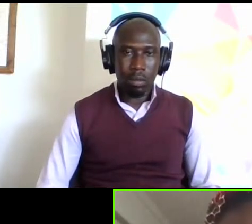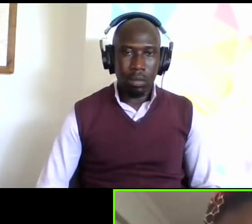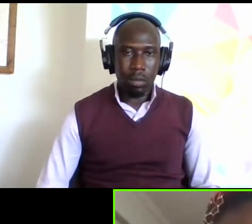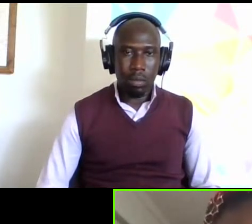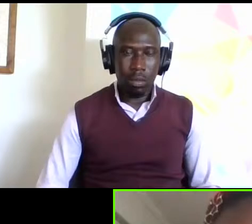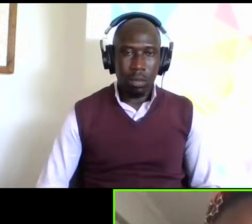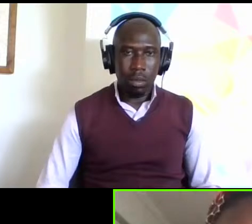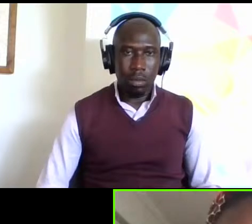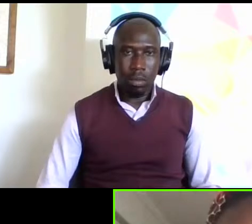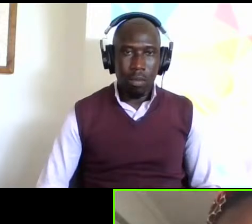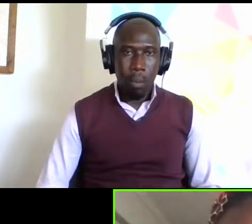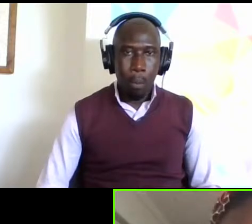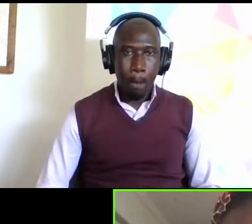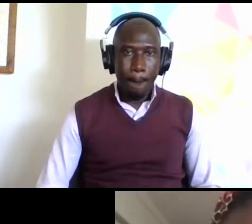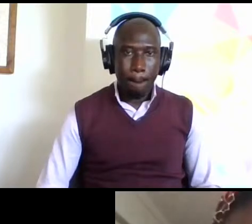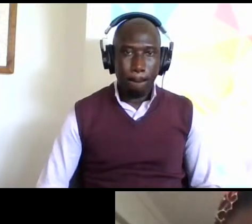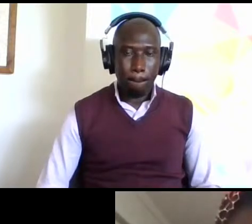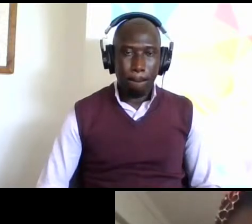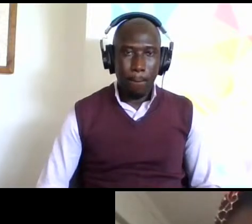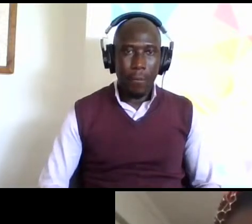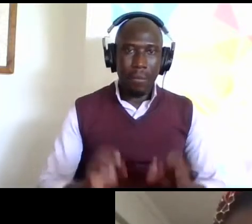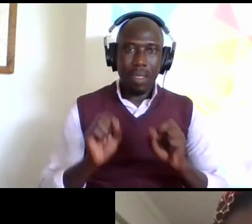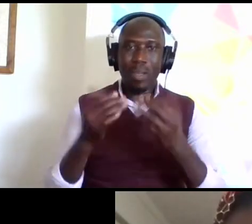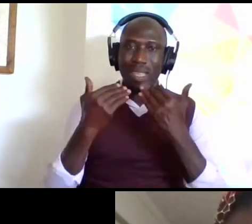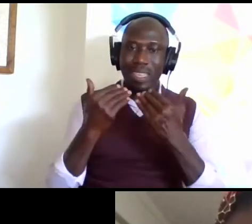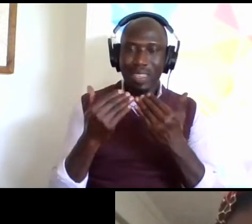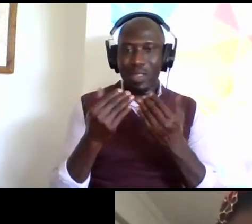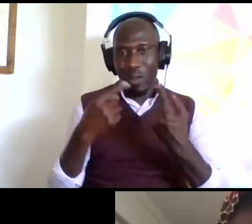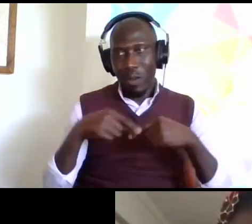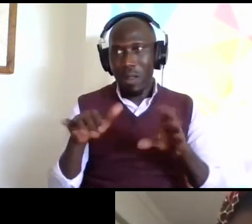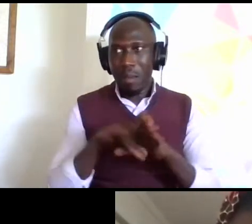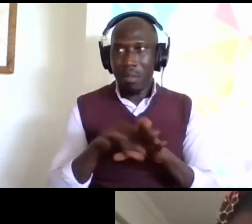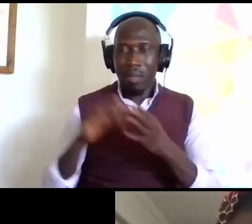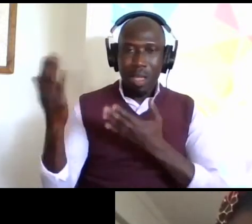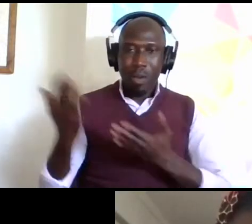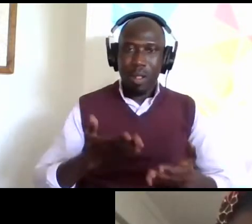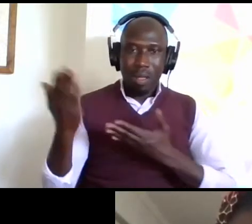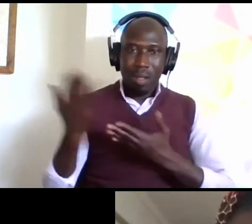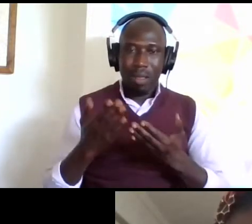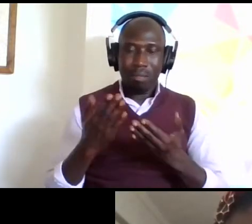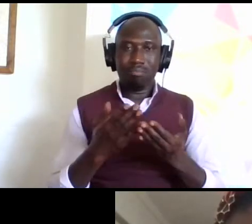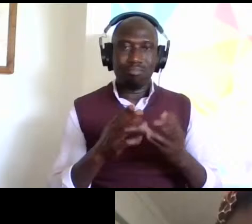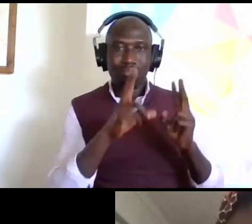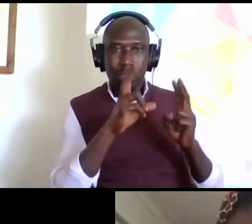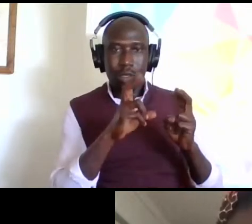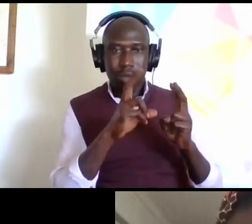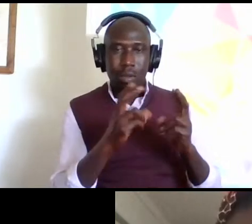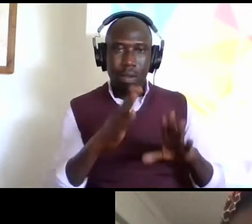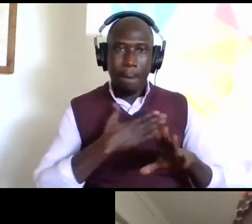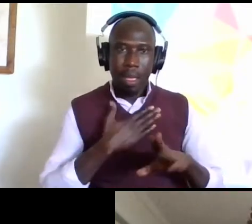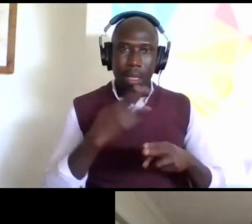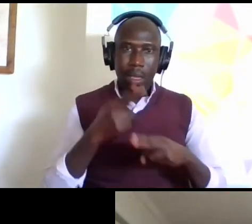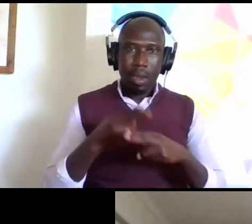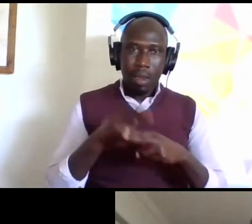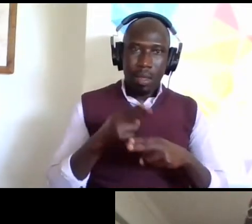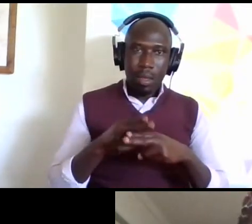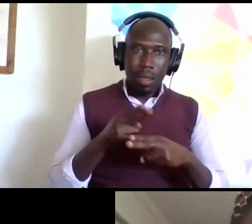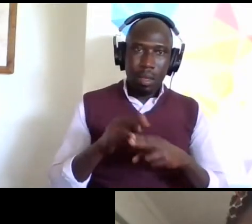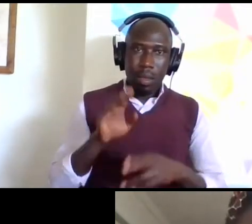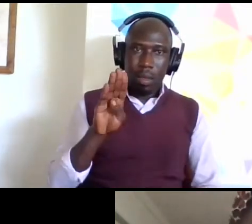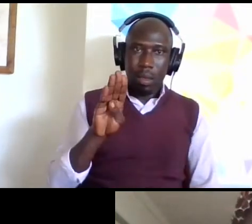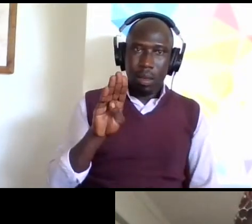All right. Thank you, everybody, and welcome to this session. My name is Blaze. I'm a policy